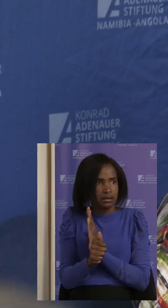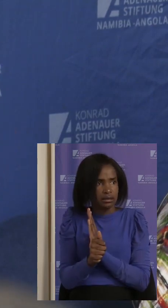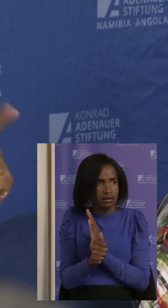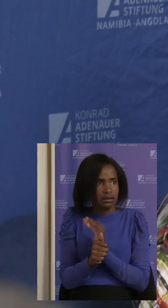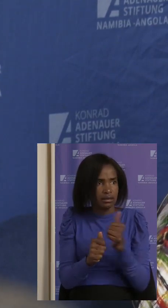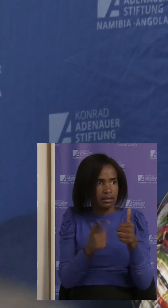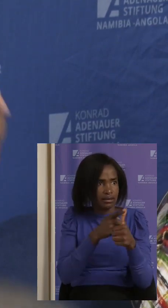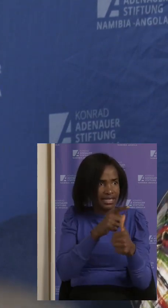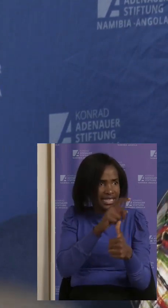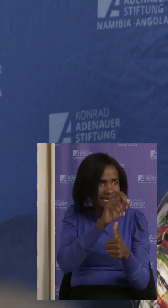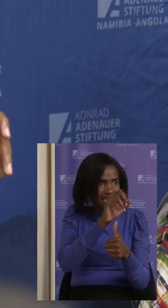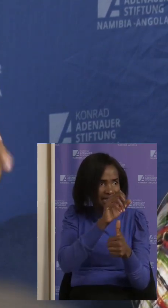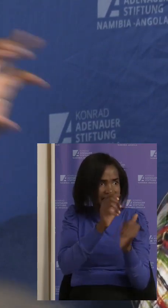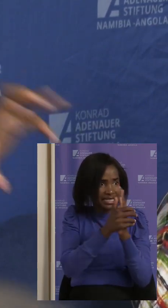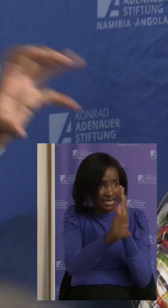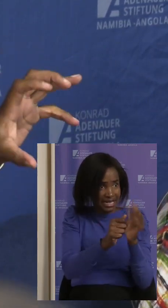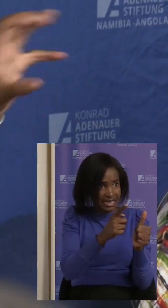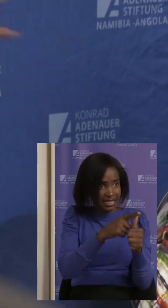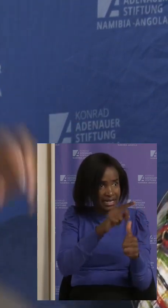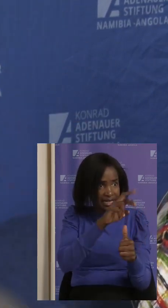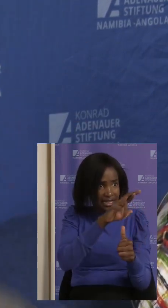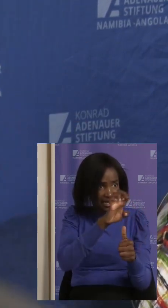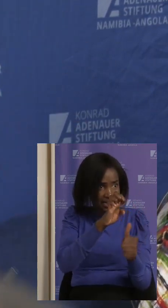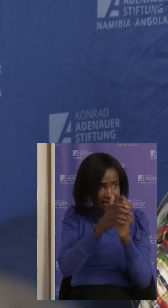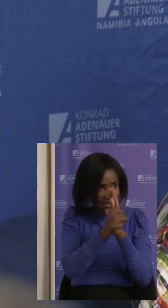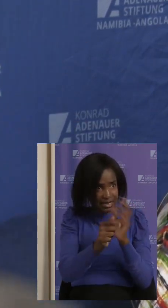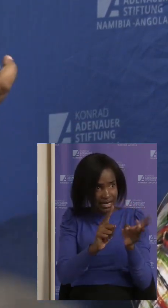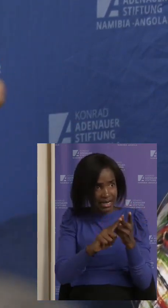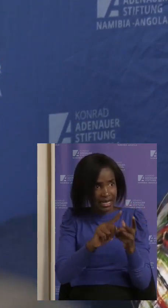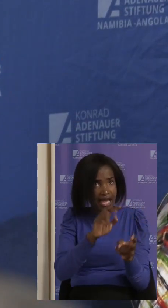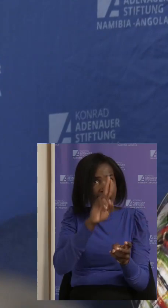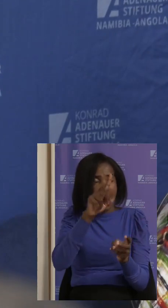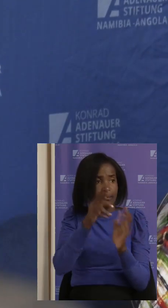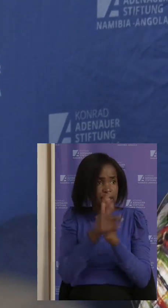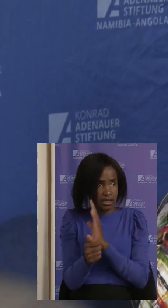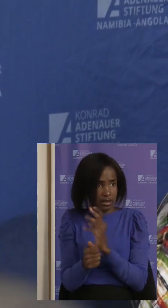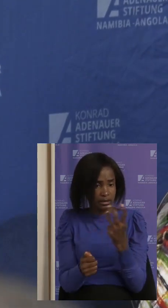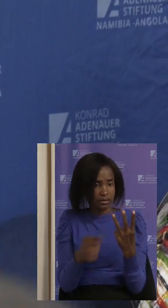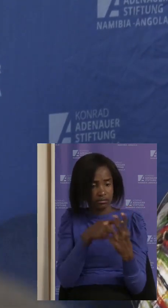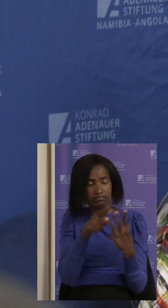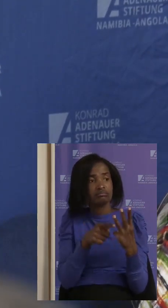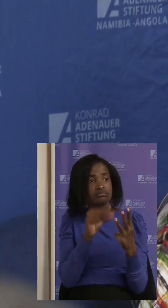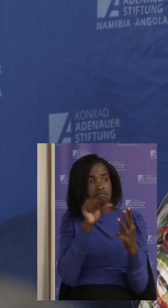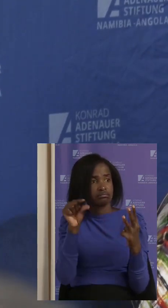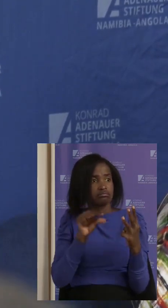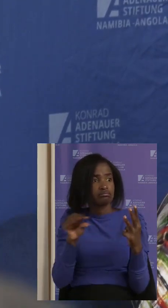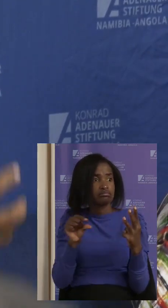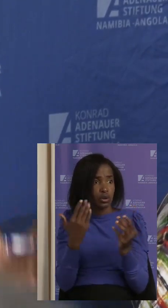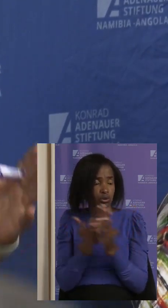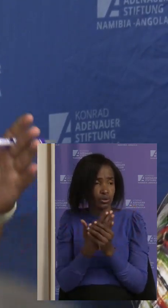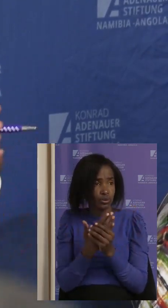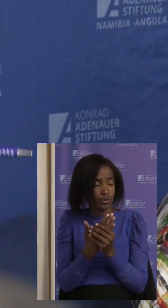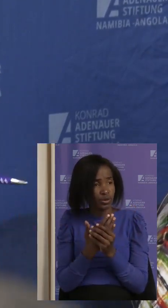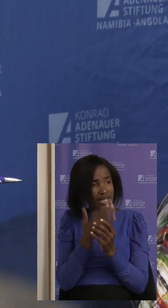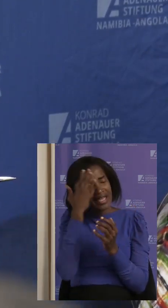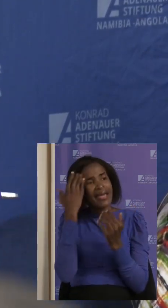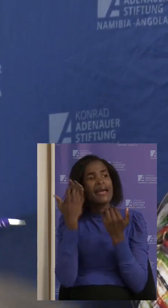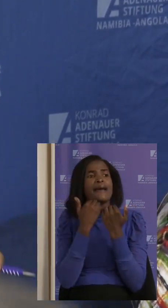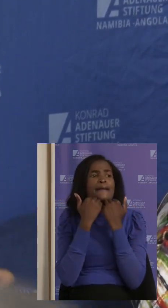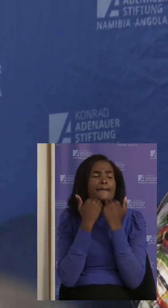I thought our education, and we talk about lifelong learning, it will borrow these some ideas, rather than the narrow